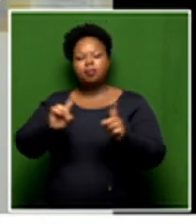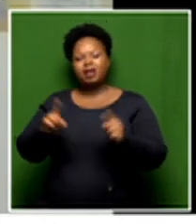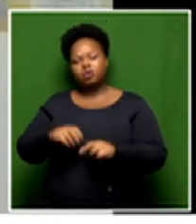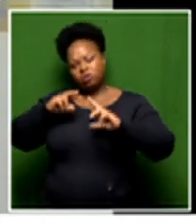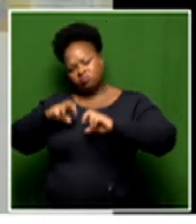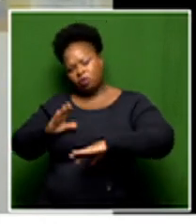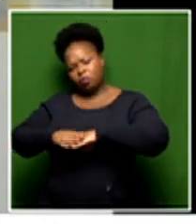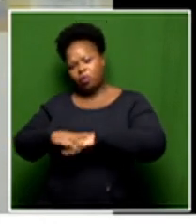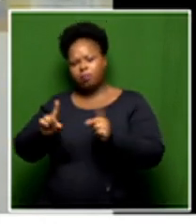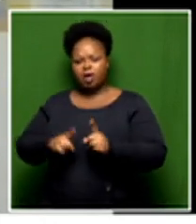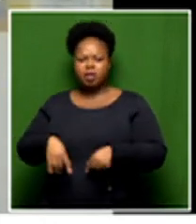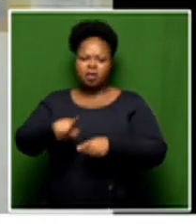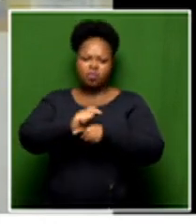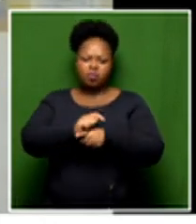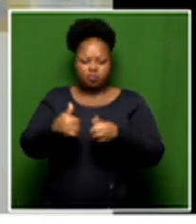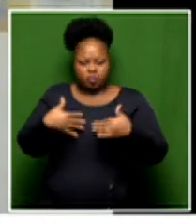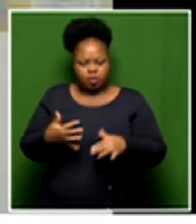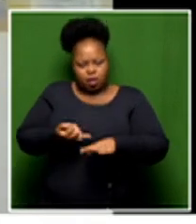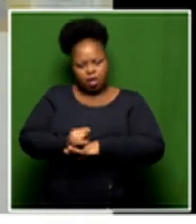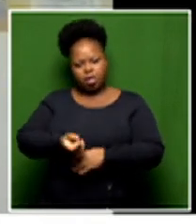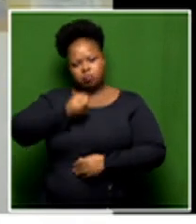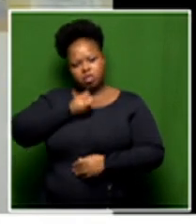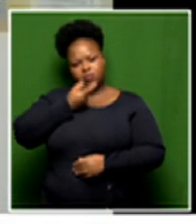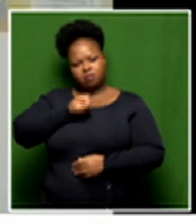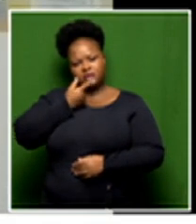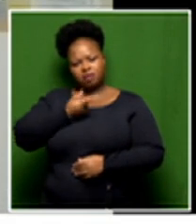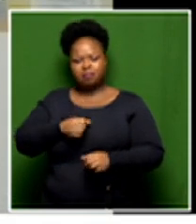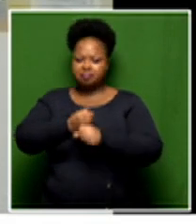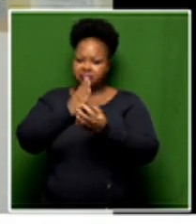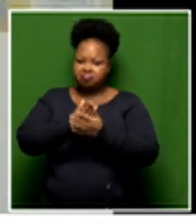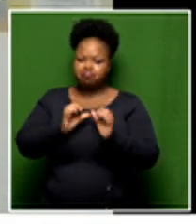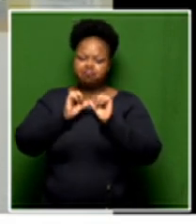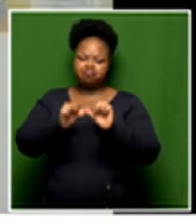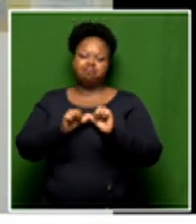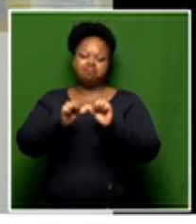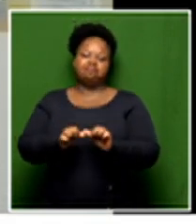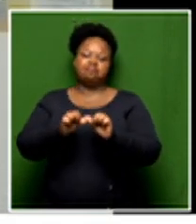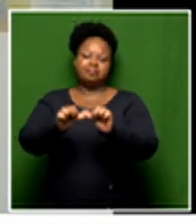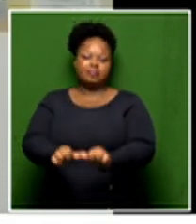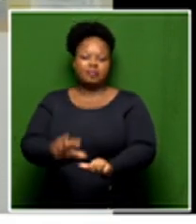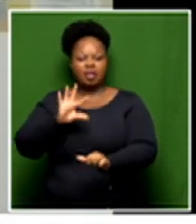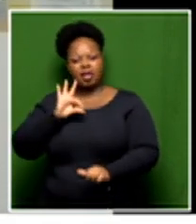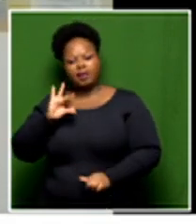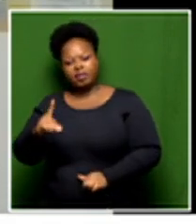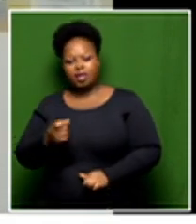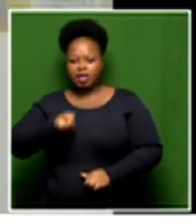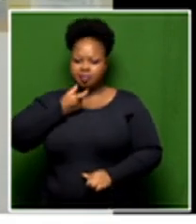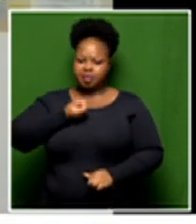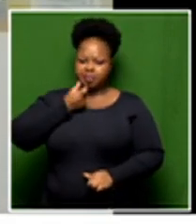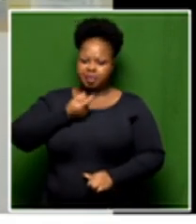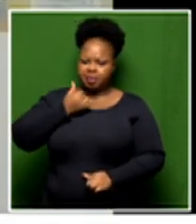have antiretroviral therapy. Start early, make sure that you continue your